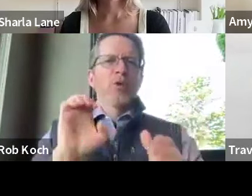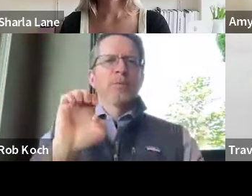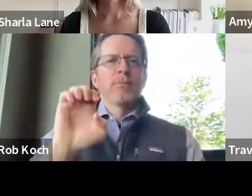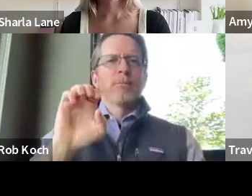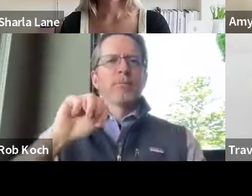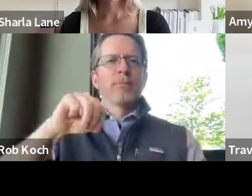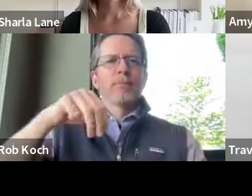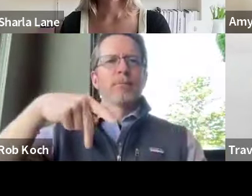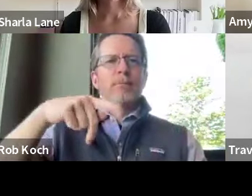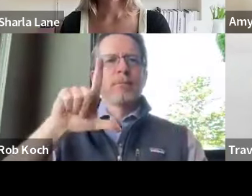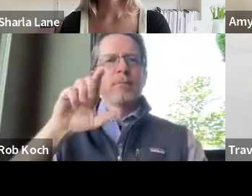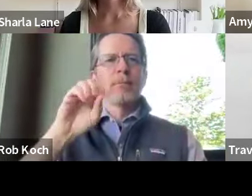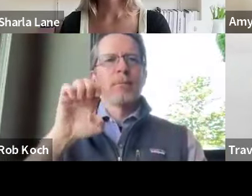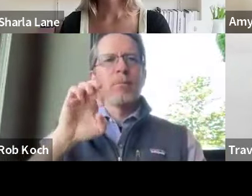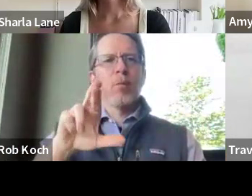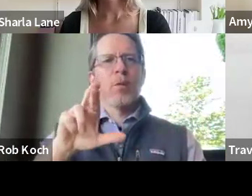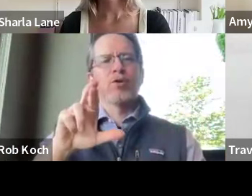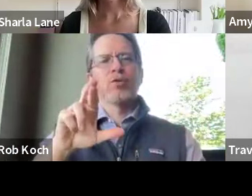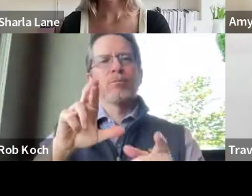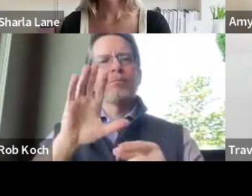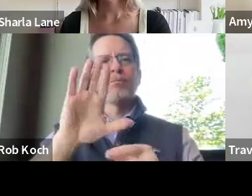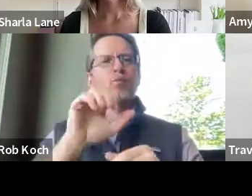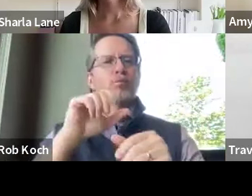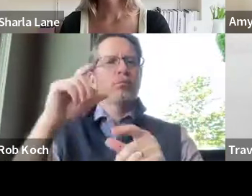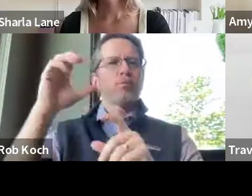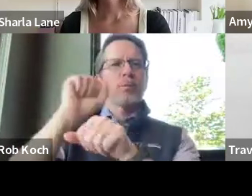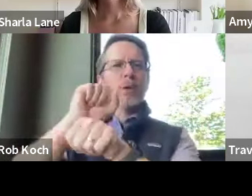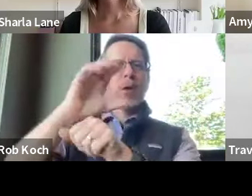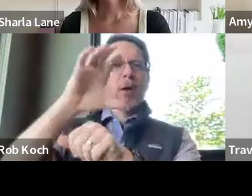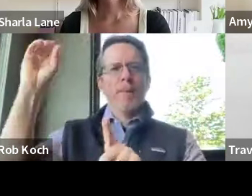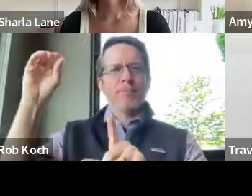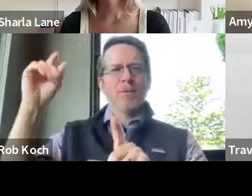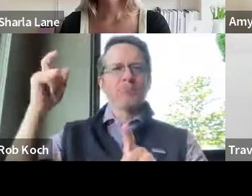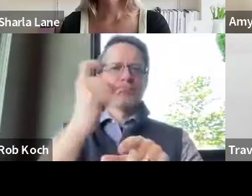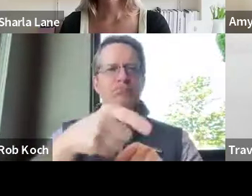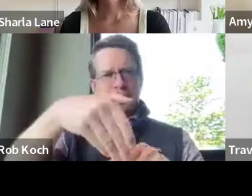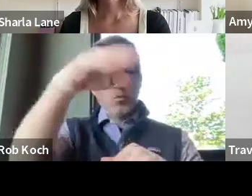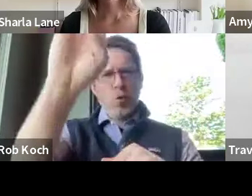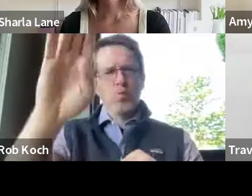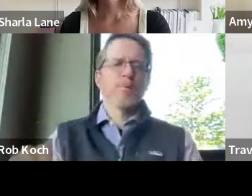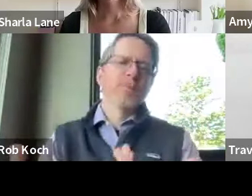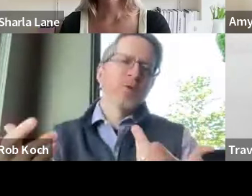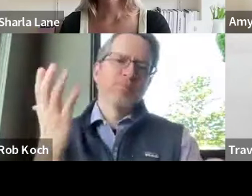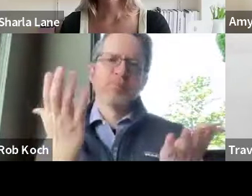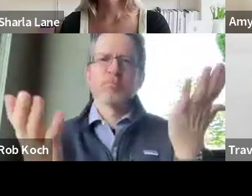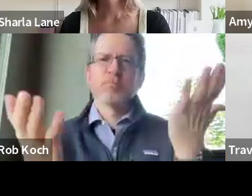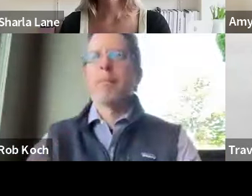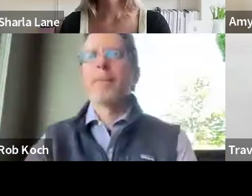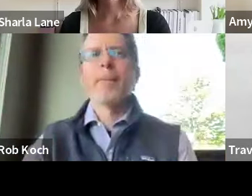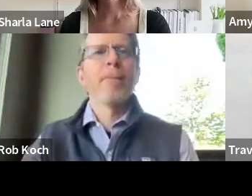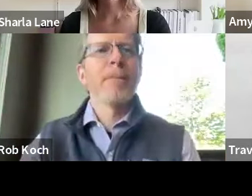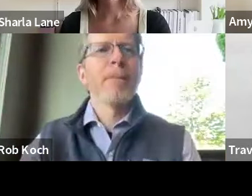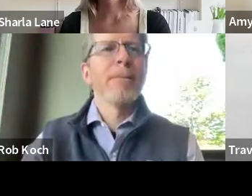Rob says, okay, yes. And also your employer might, the company where you work